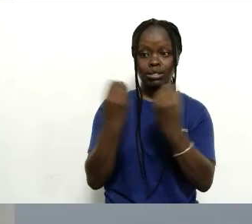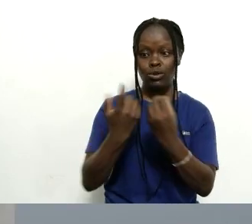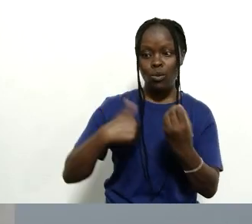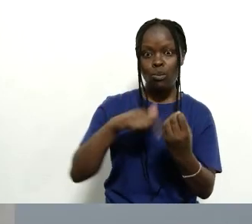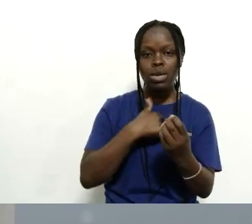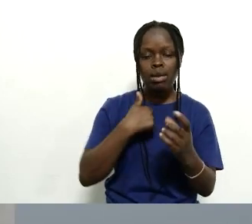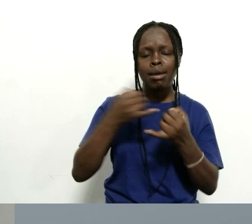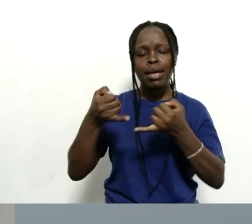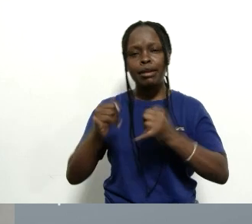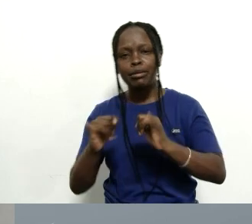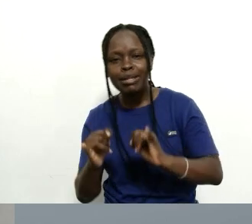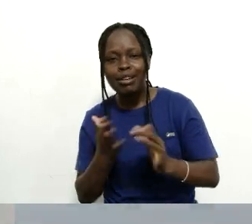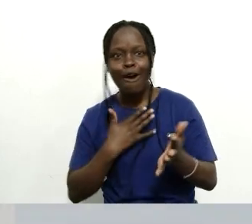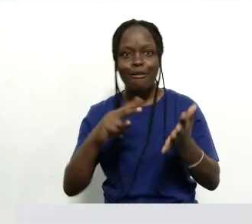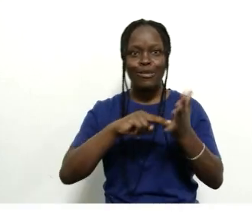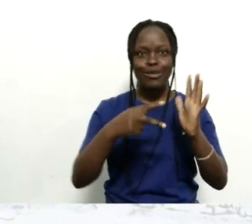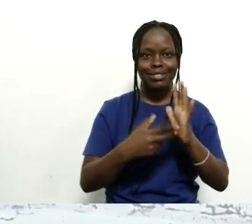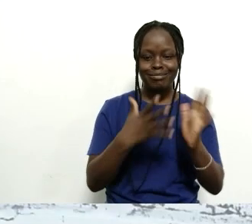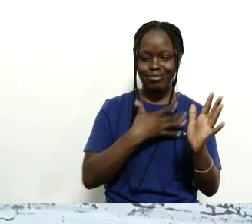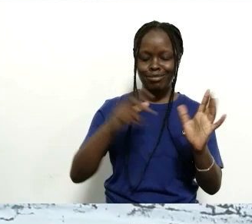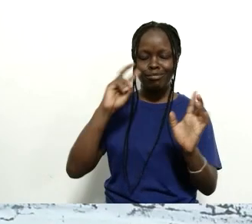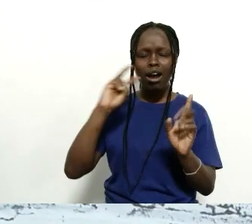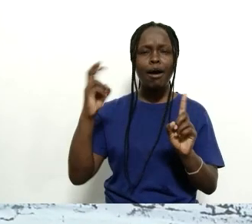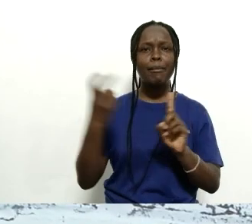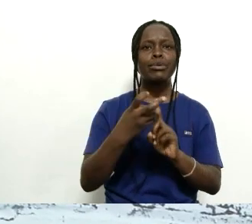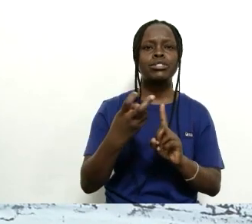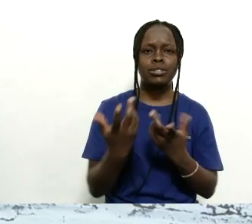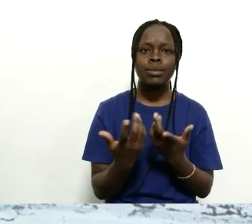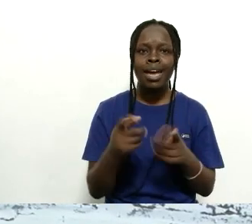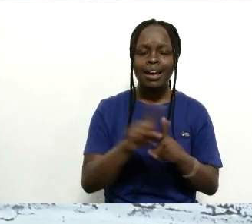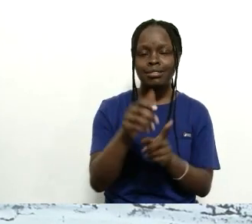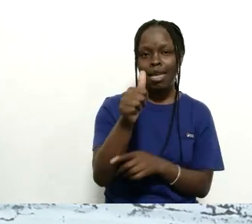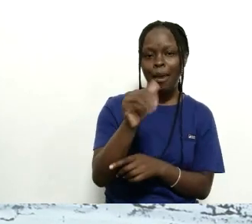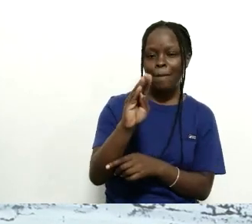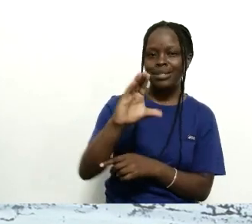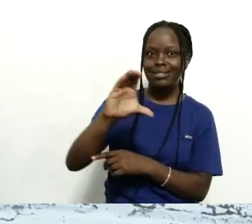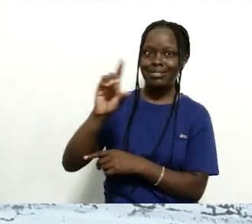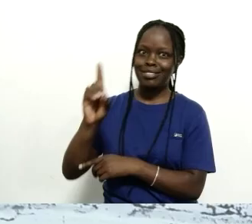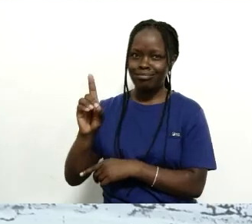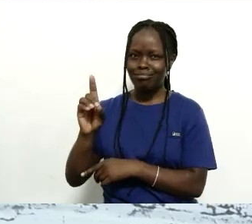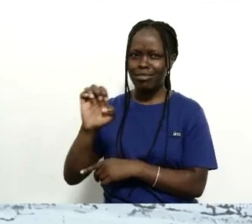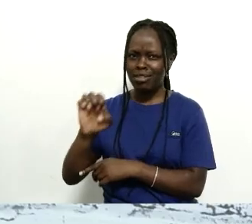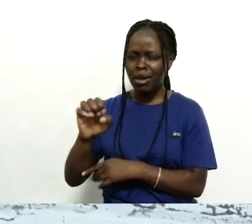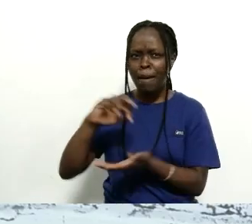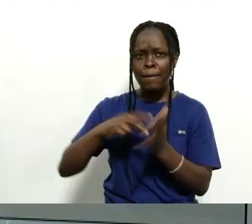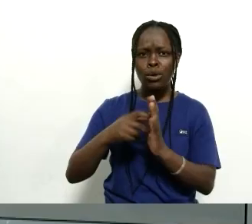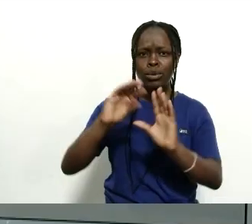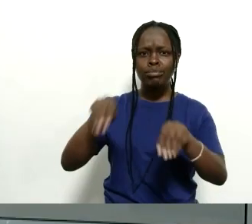implement our projects and our approach as, you know, I'll give the acronym